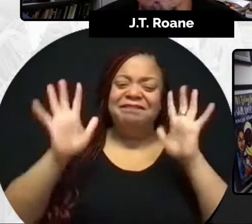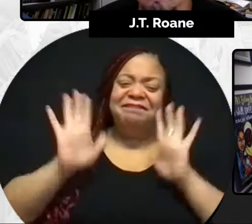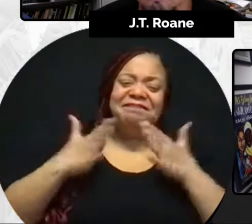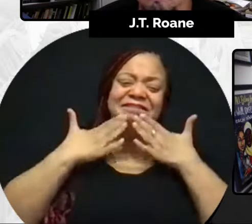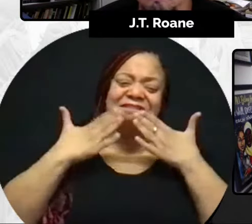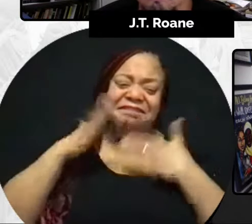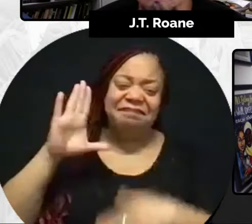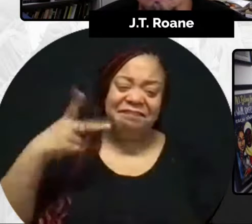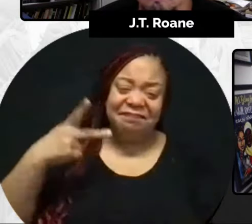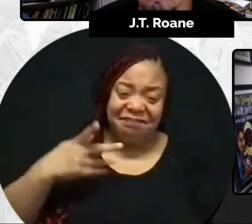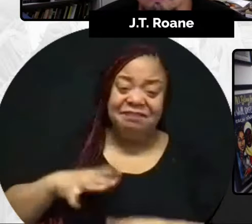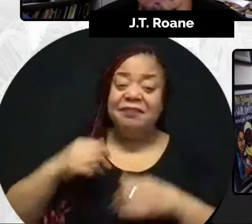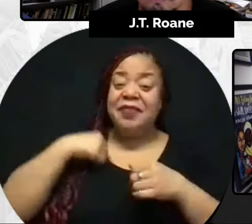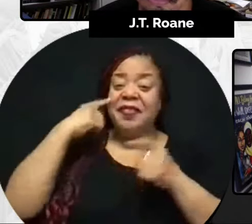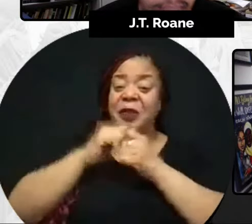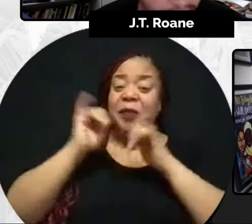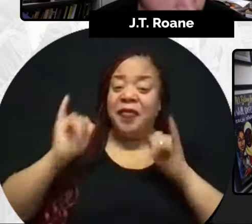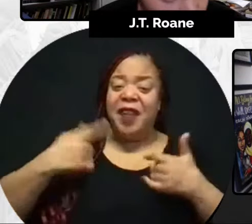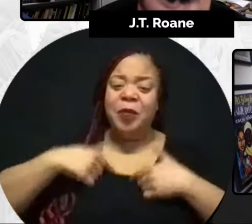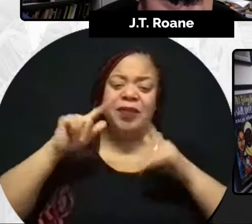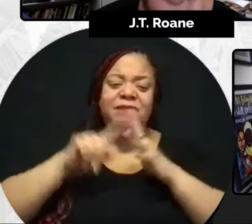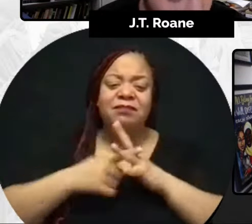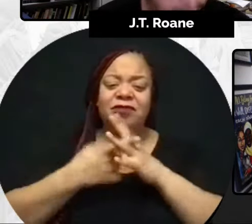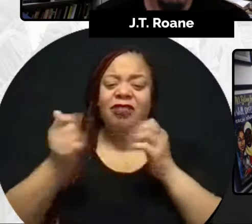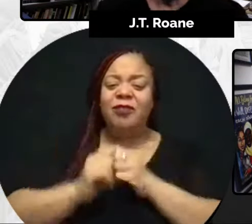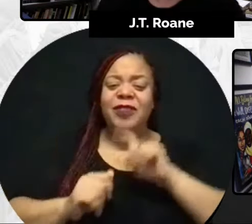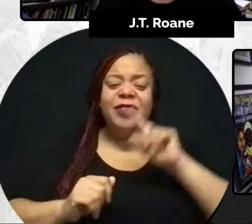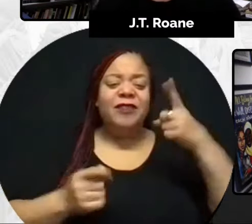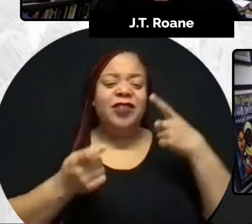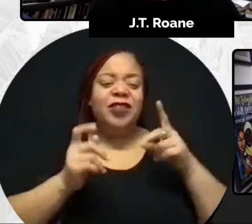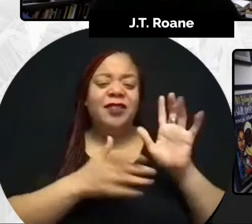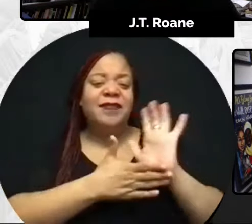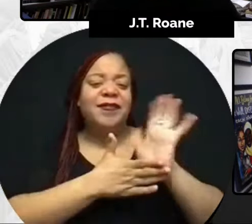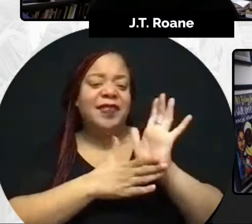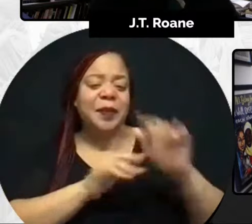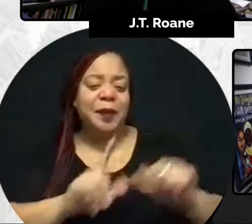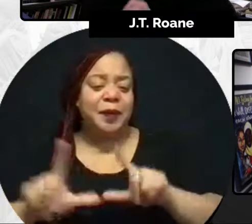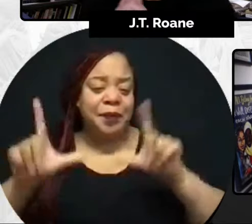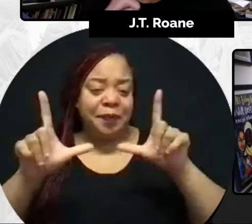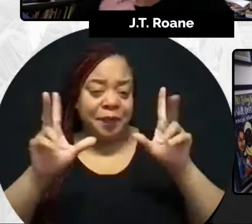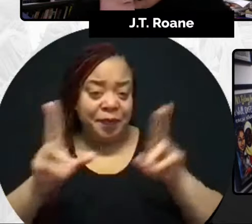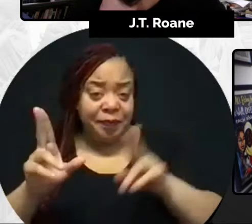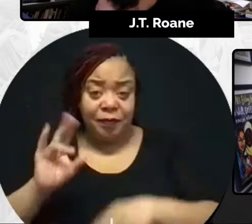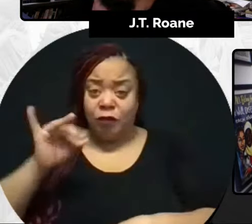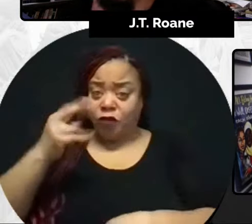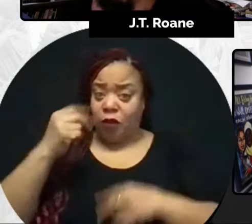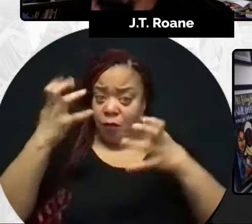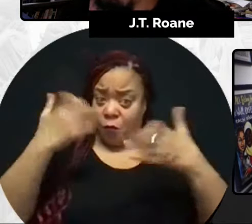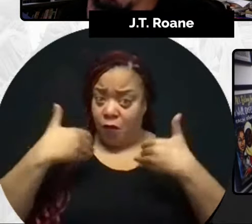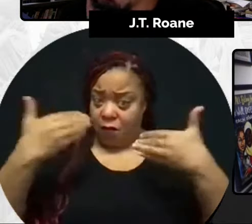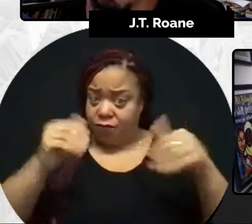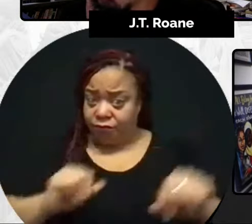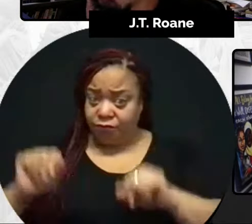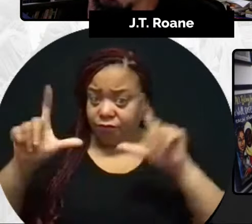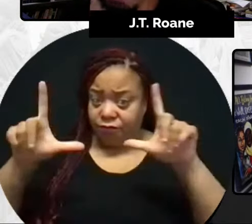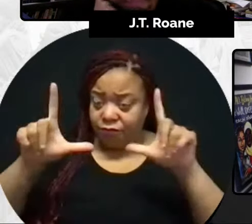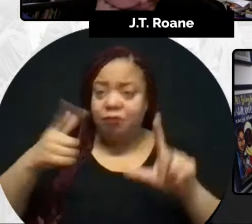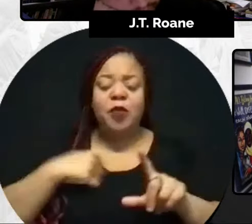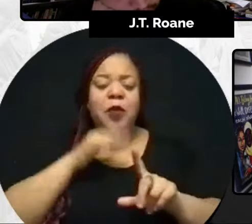then we'll be back with JT and BP to kind of deconstruct and reflect on the words from our other panelists.